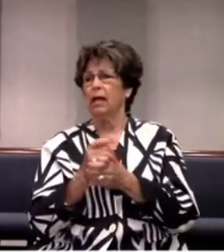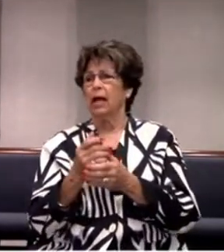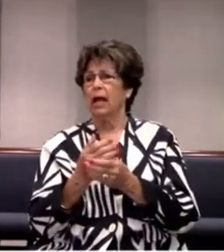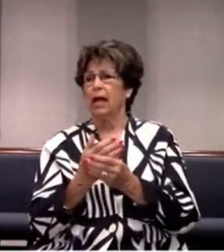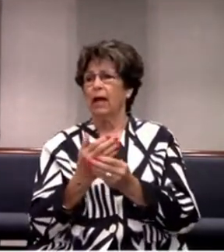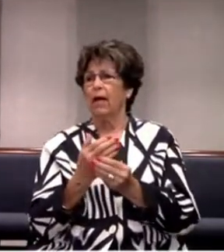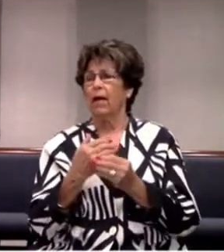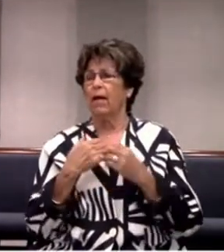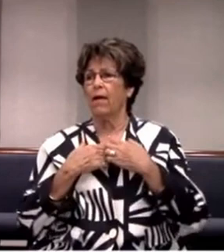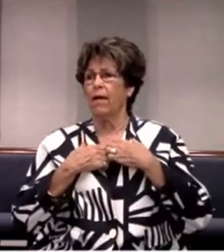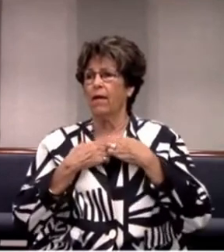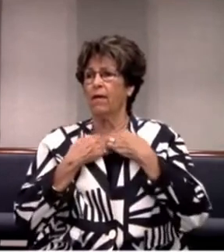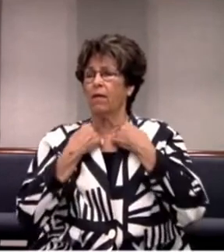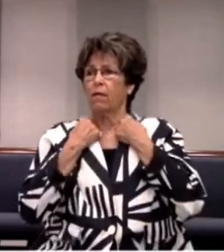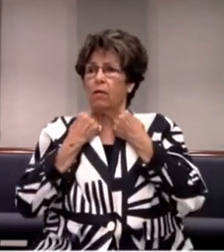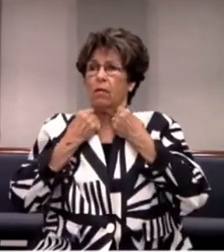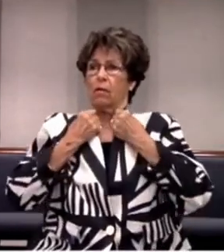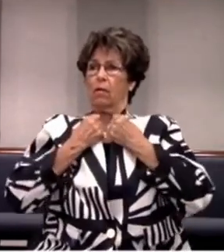man here